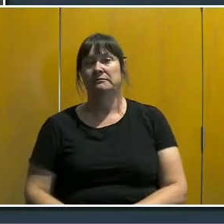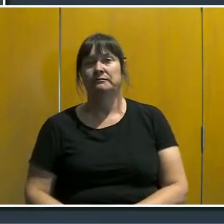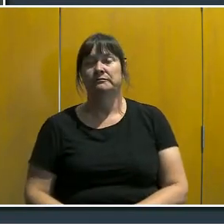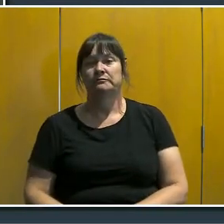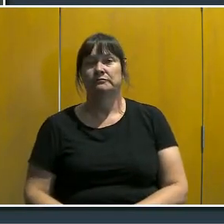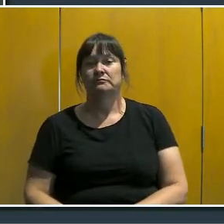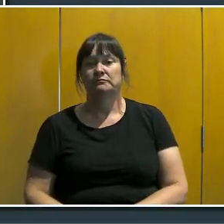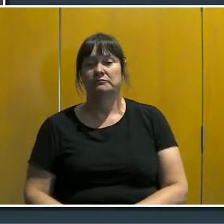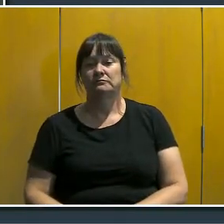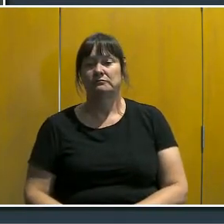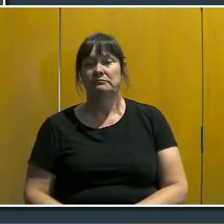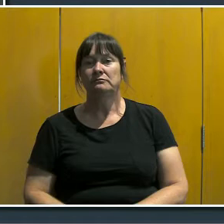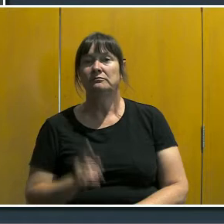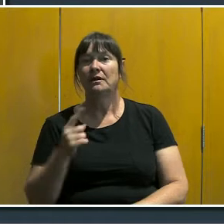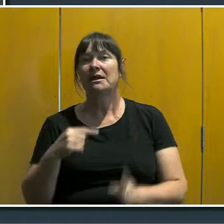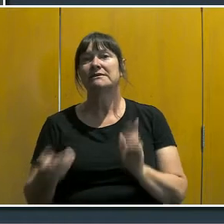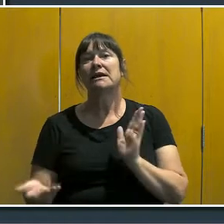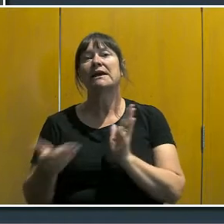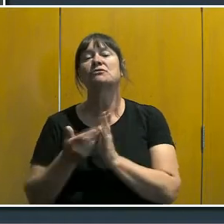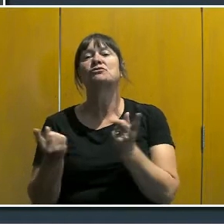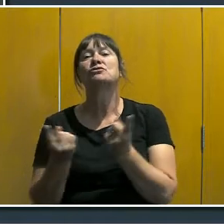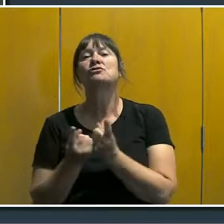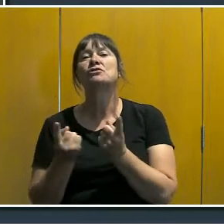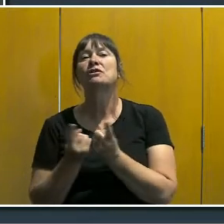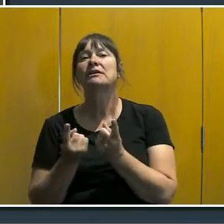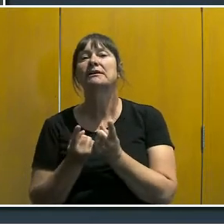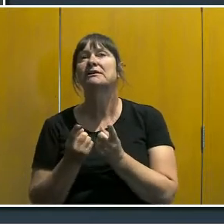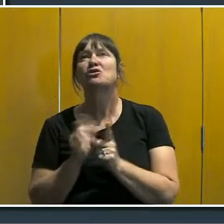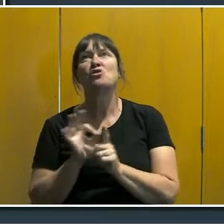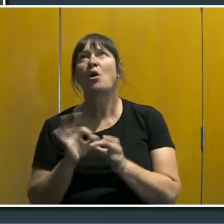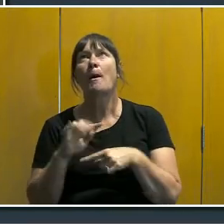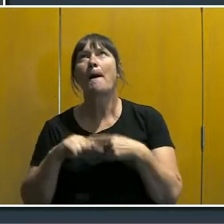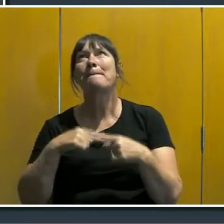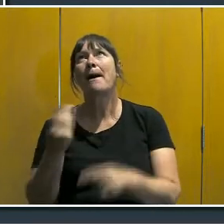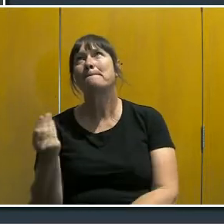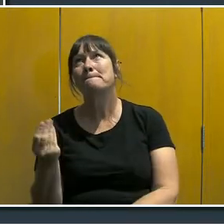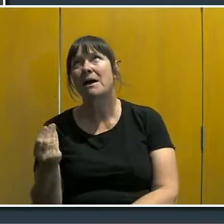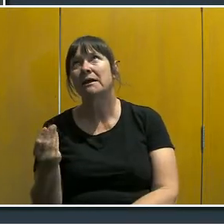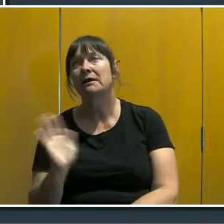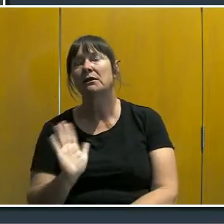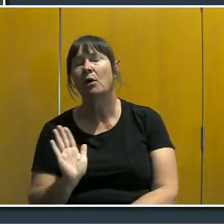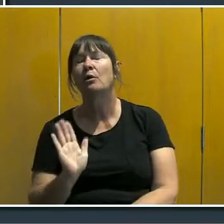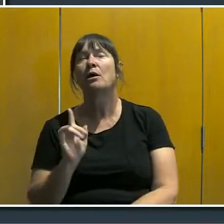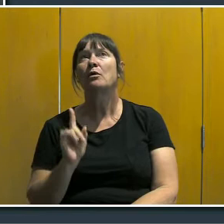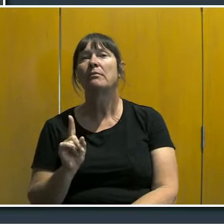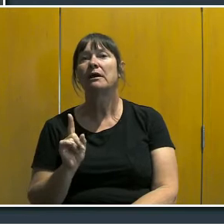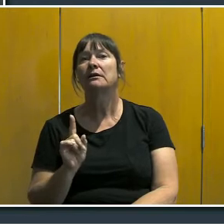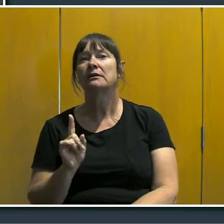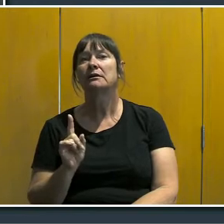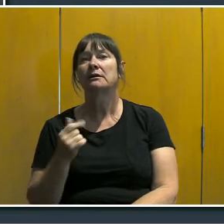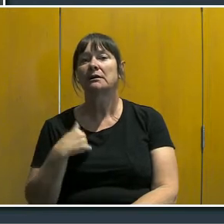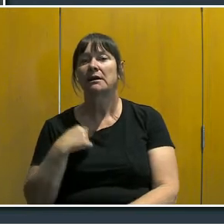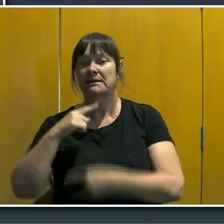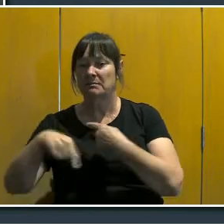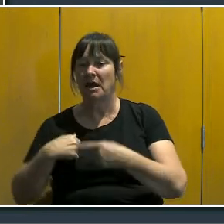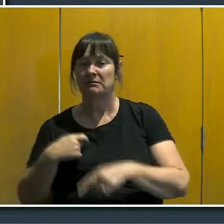Now, we have additional things that have nothing to do with money being expended. It's to do with what one does